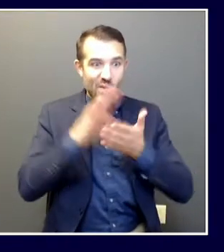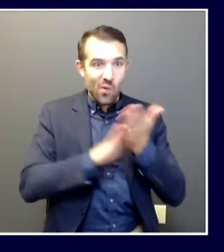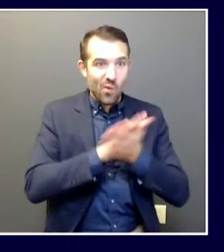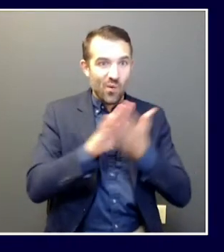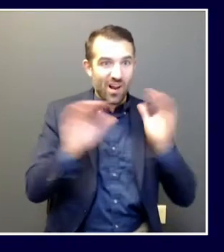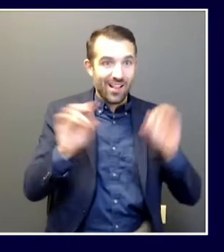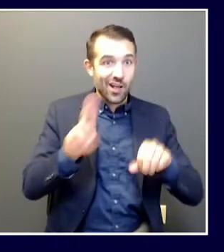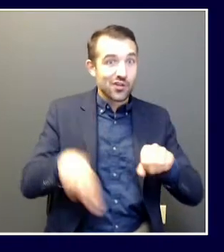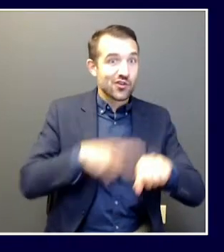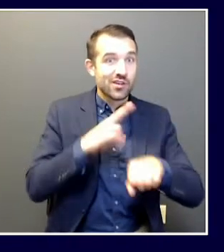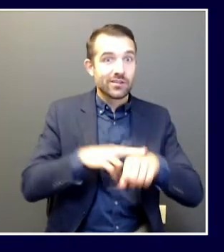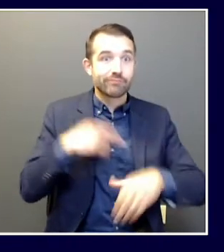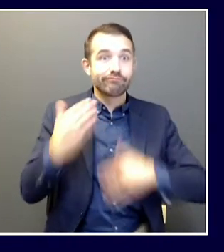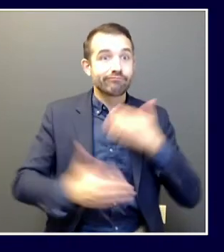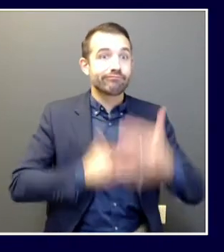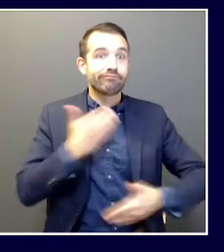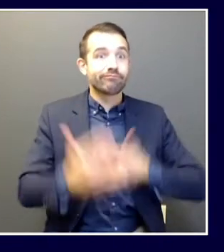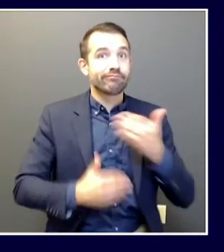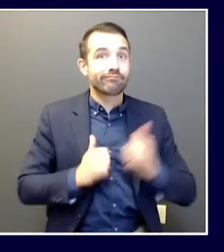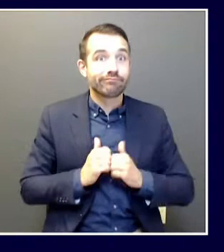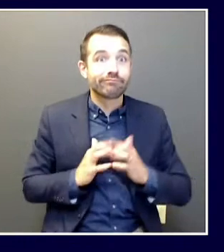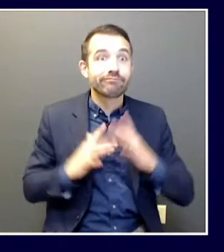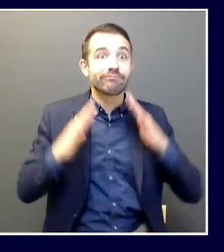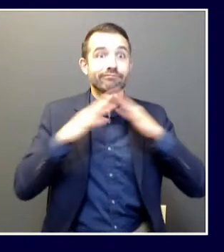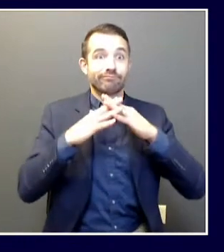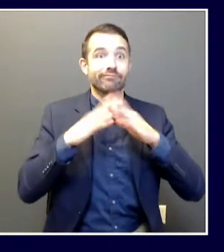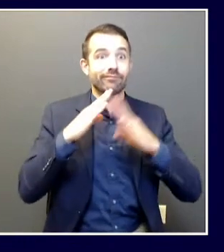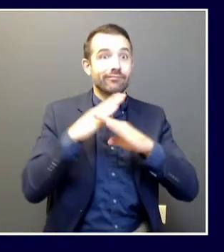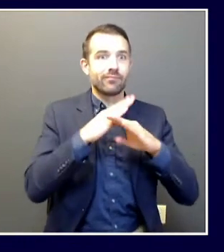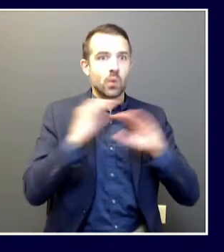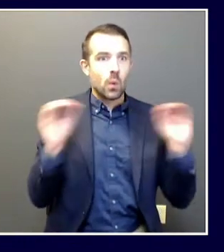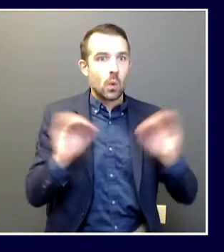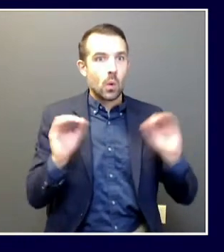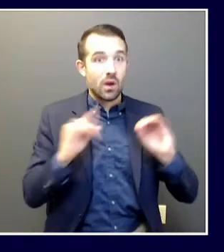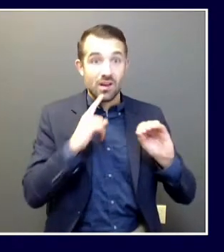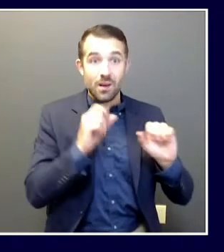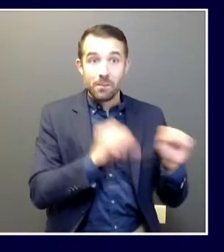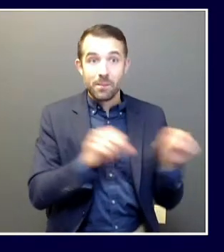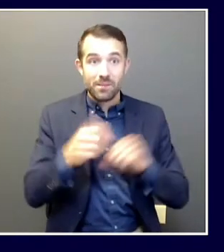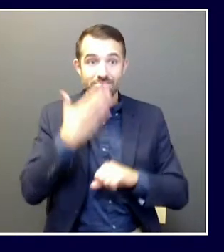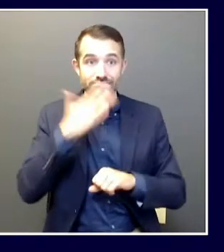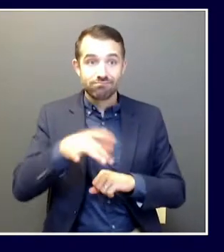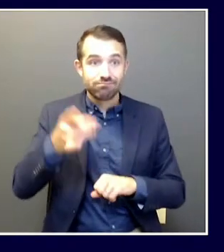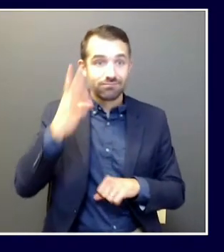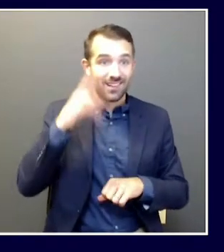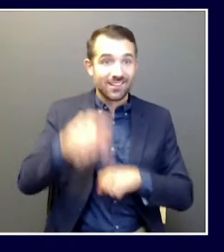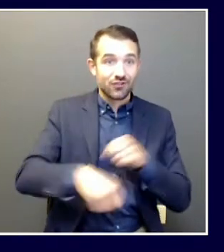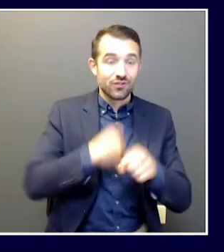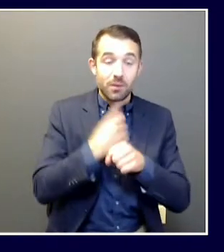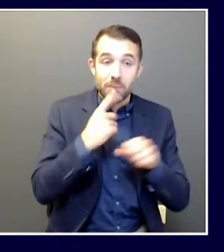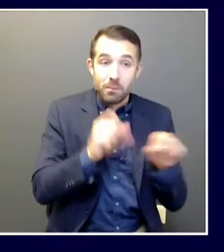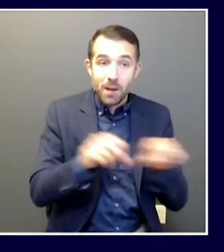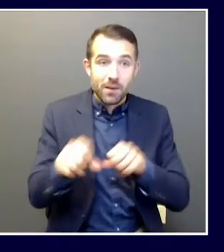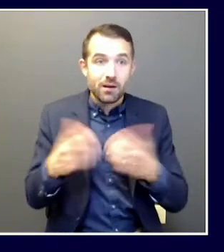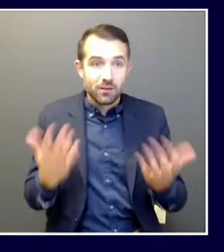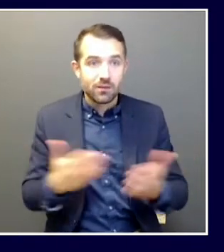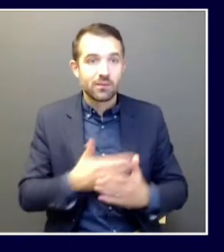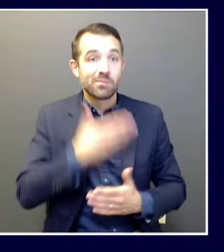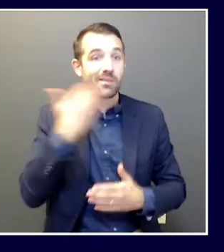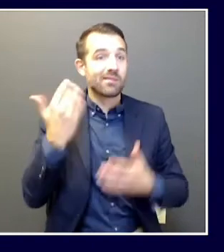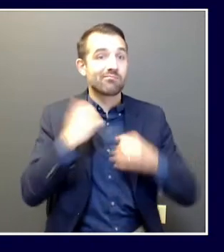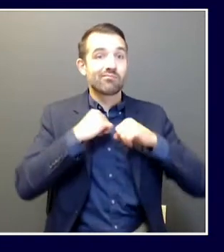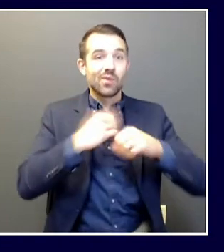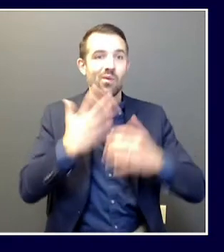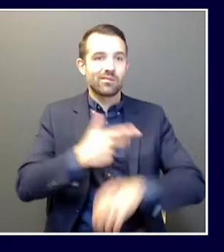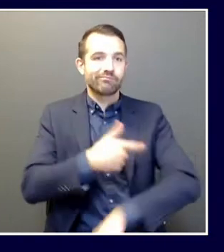are equivalent reasons to take steps to protect yourself, namely to go get your flu shot. This is a great time of the year to